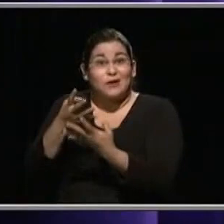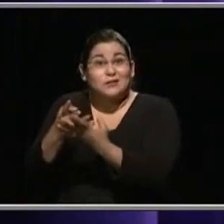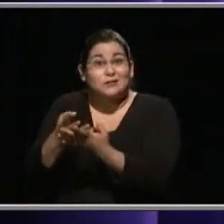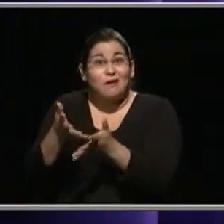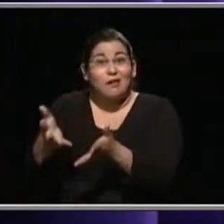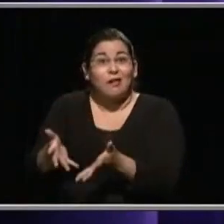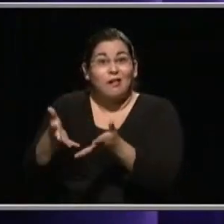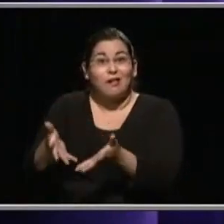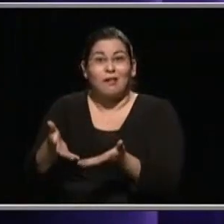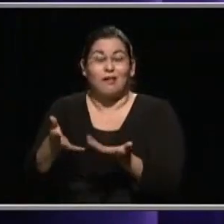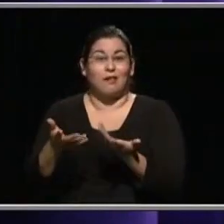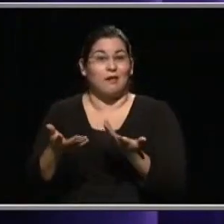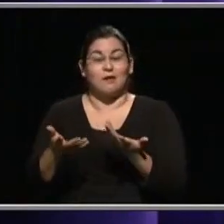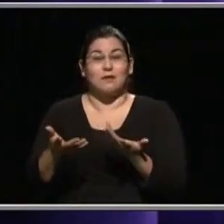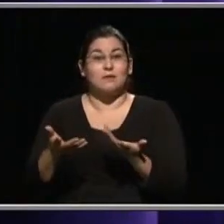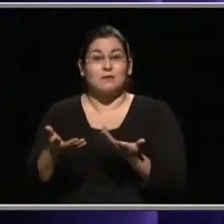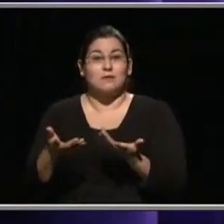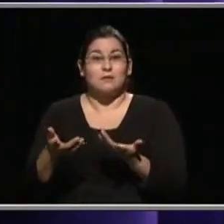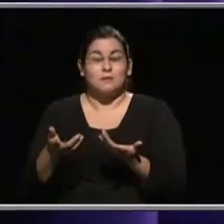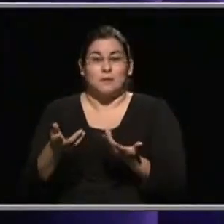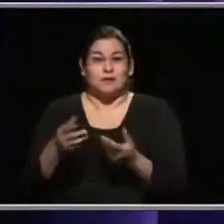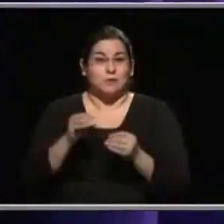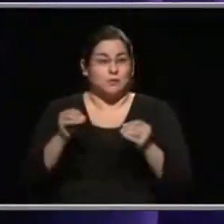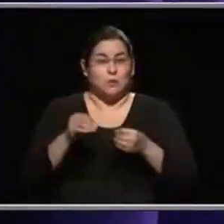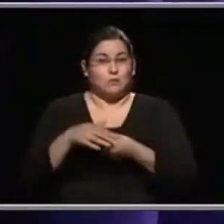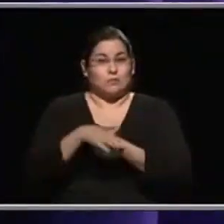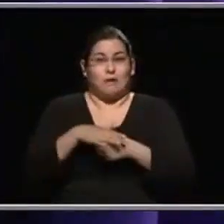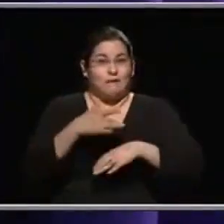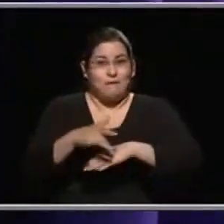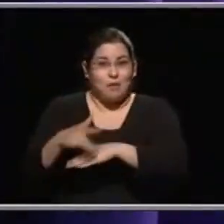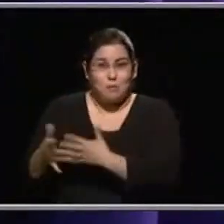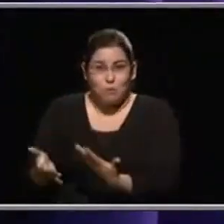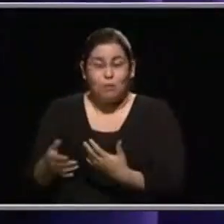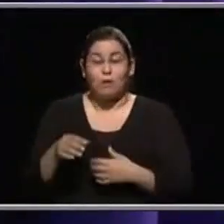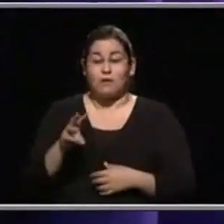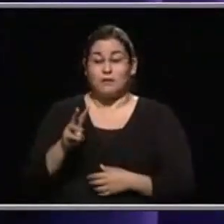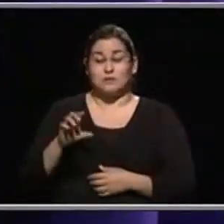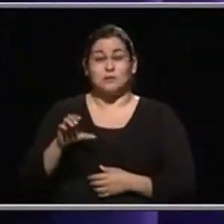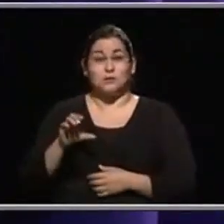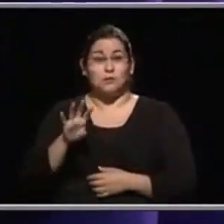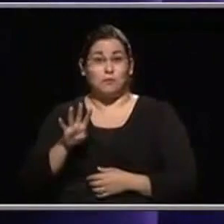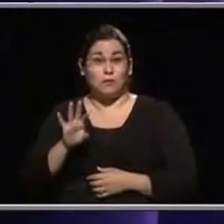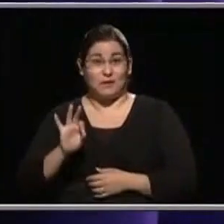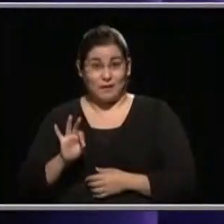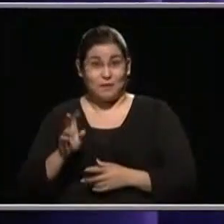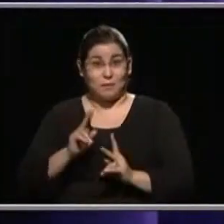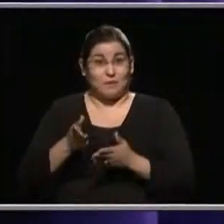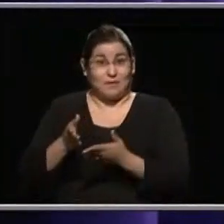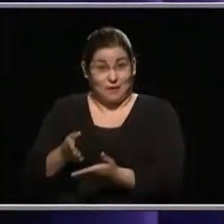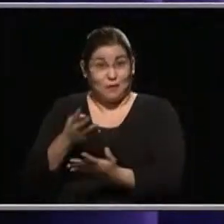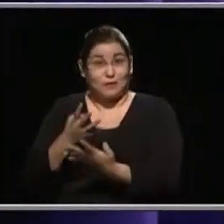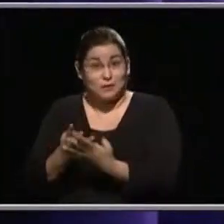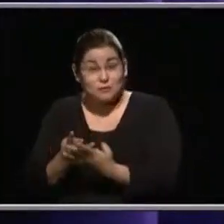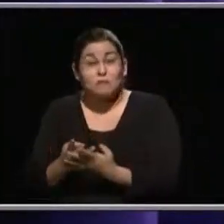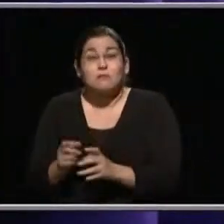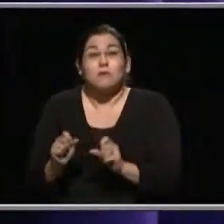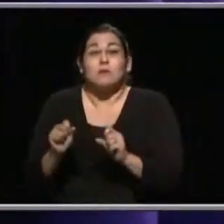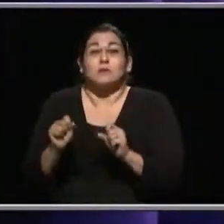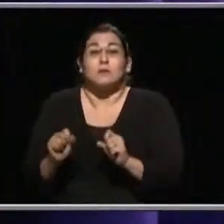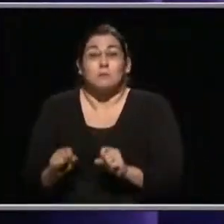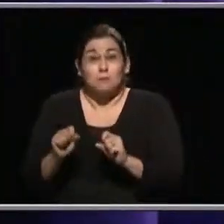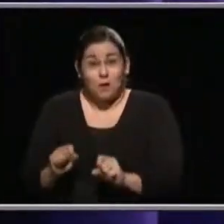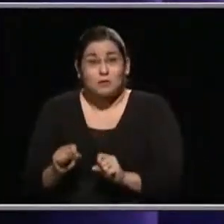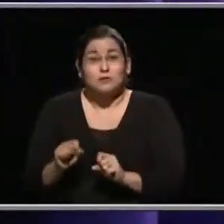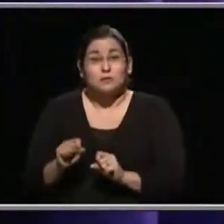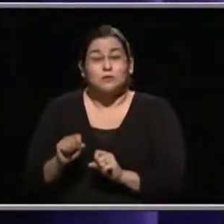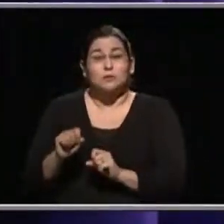they're not making the beds available. And we have 649 in the jail that would have been PR